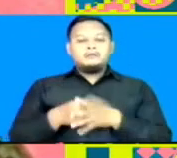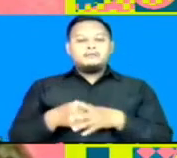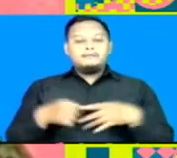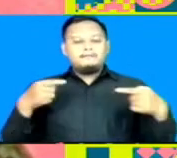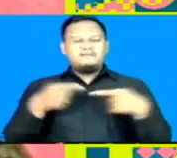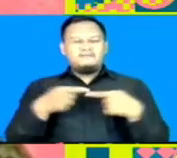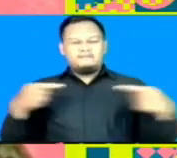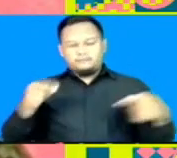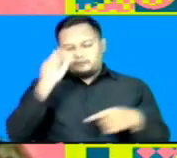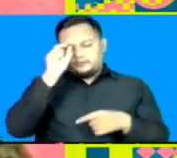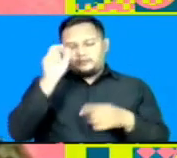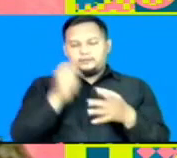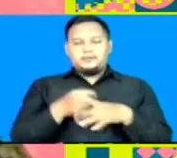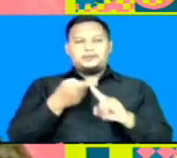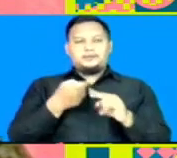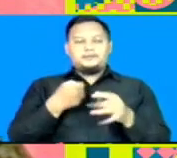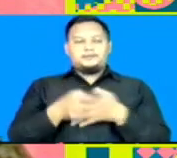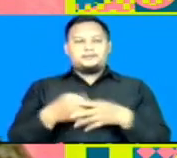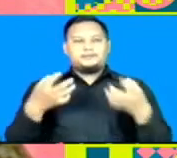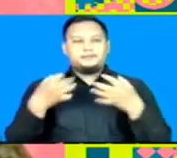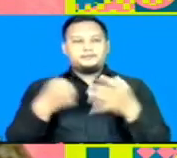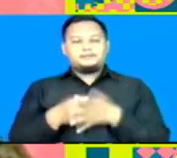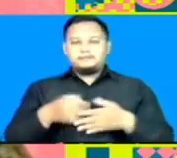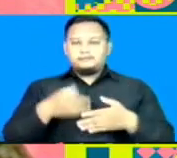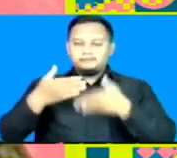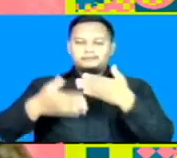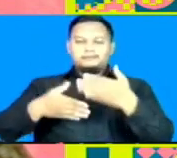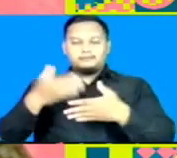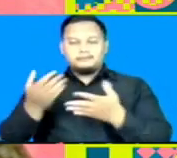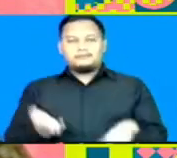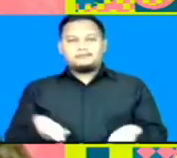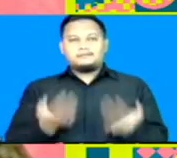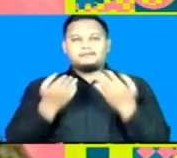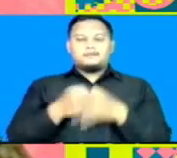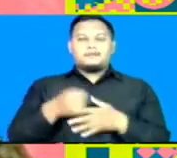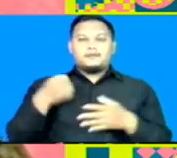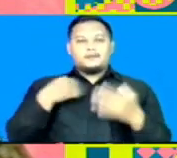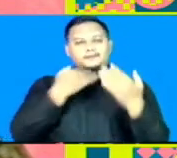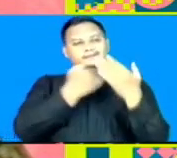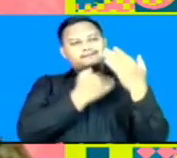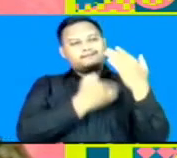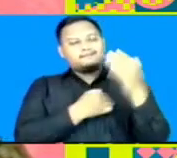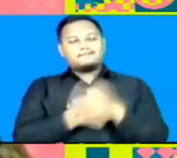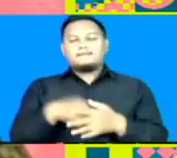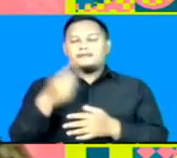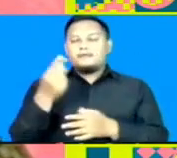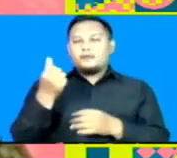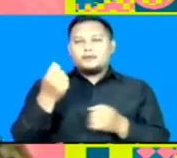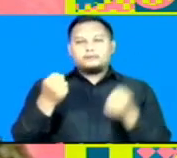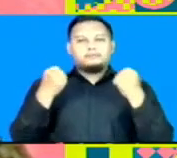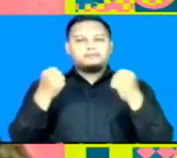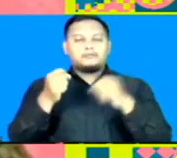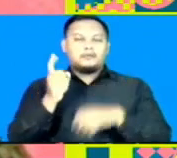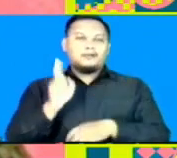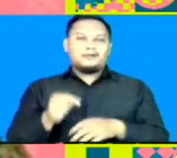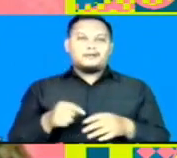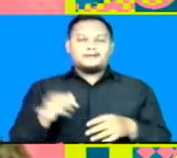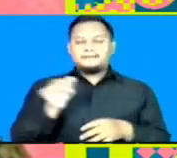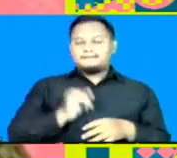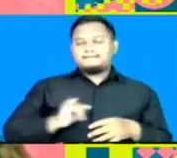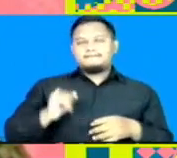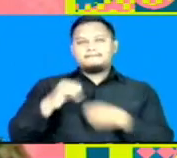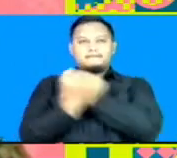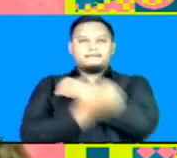stronger recovery and resilience in developing countries, including LDCs and SIDs, we highlighted three key